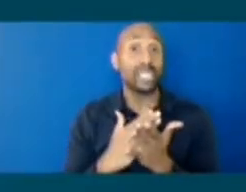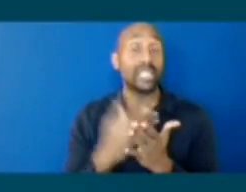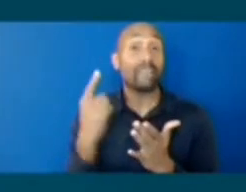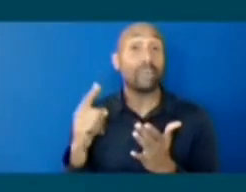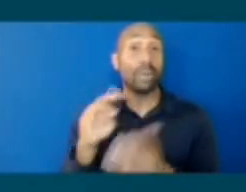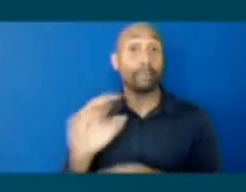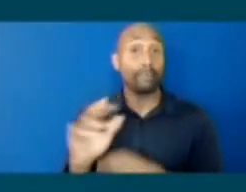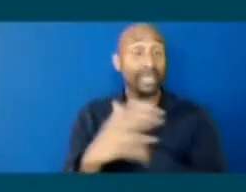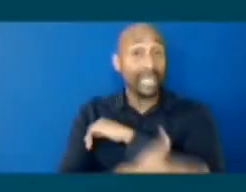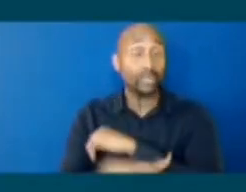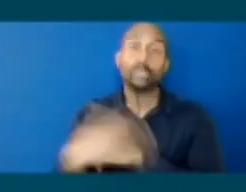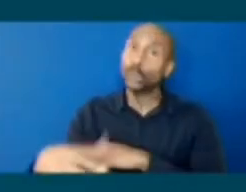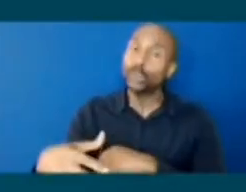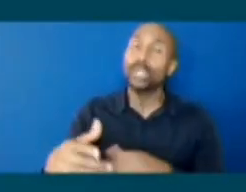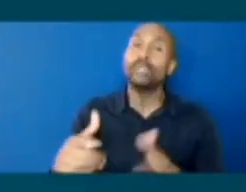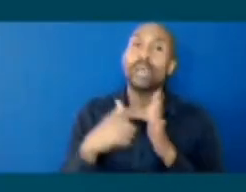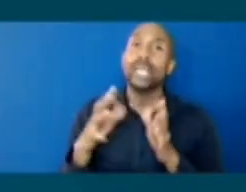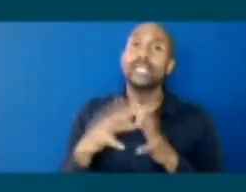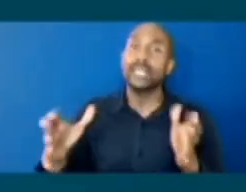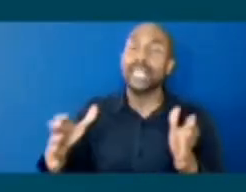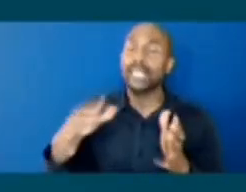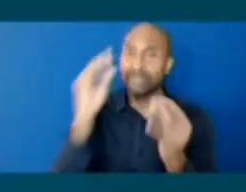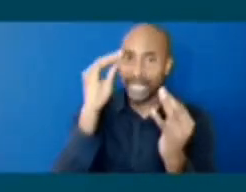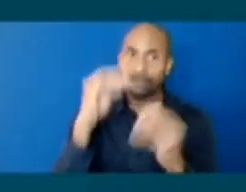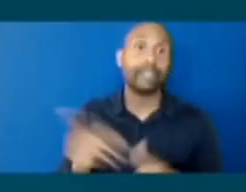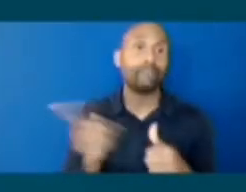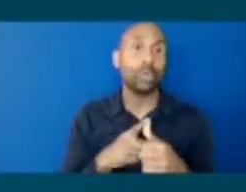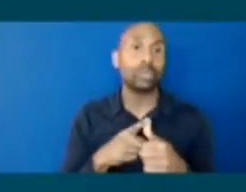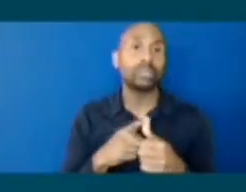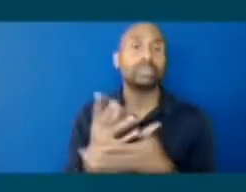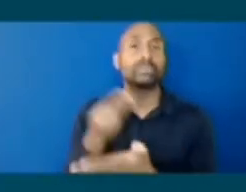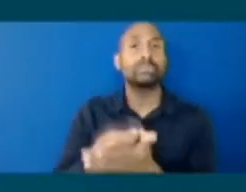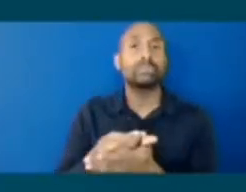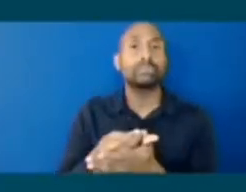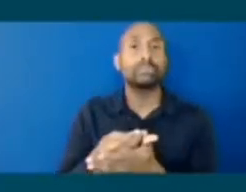How much money is available to spend? This includes looking at growth and assessed valuation, which